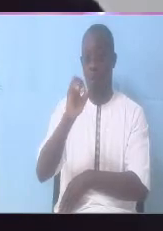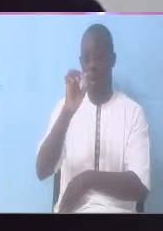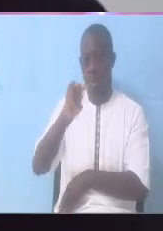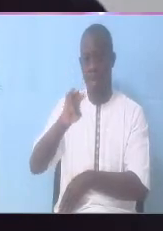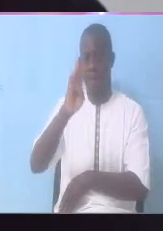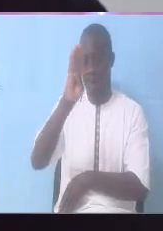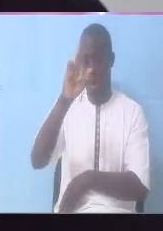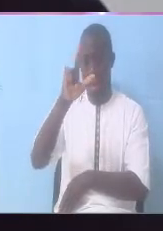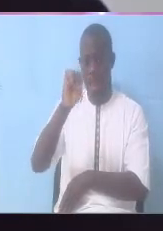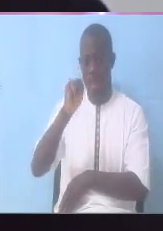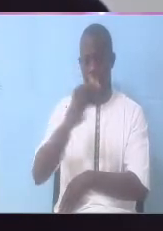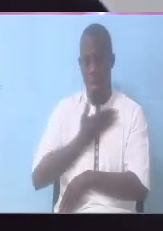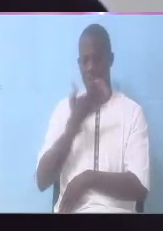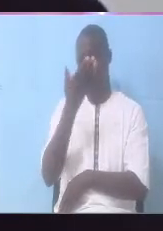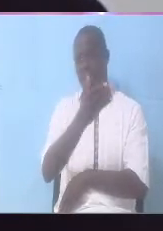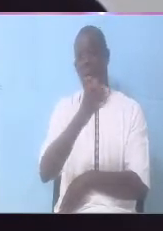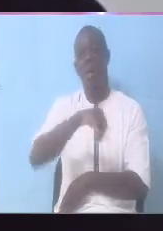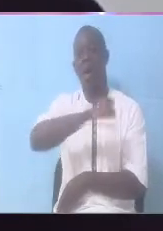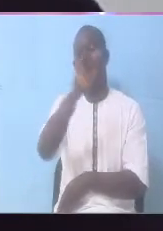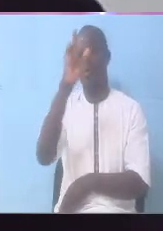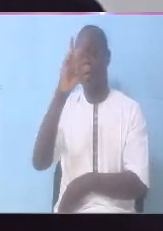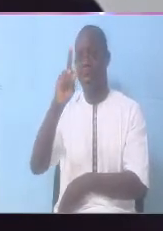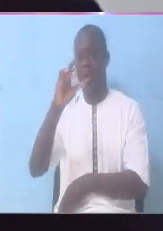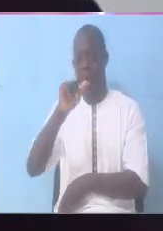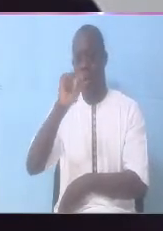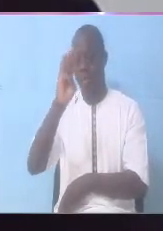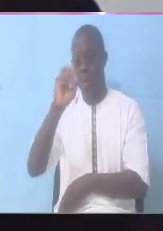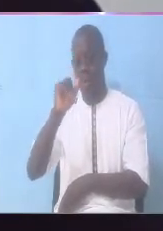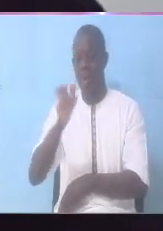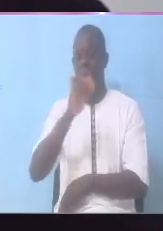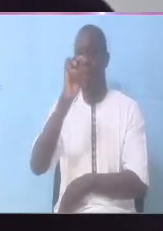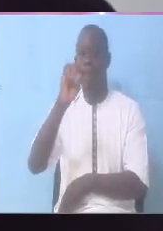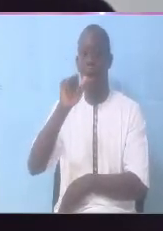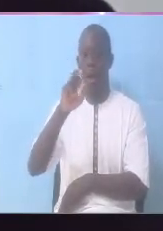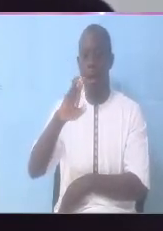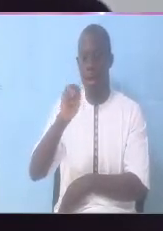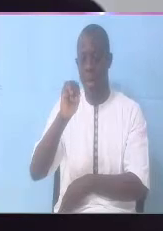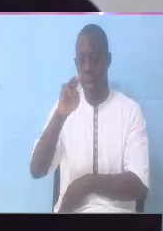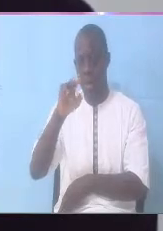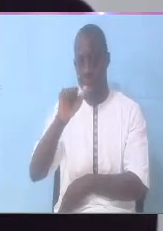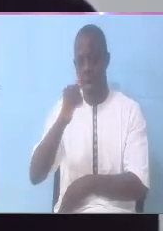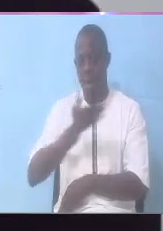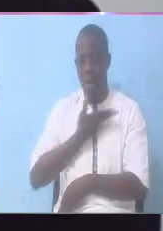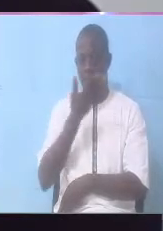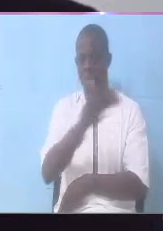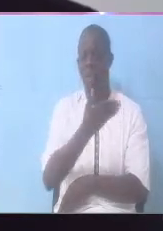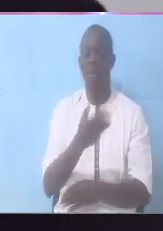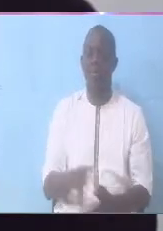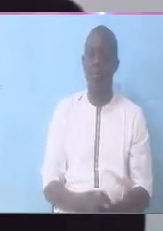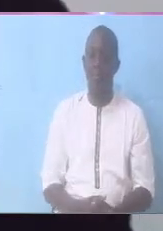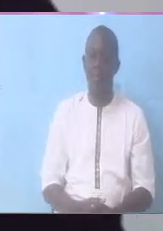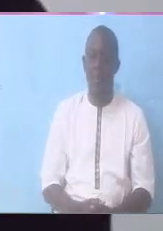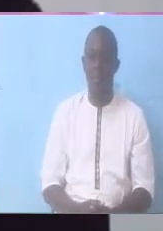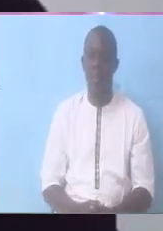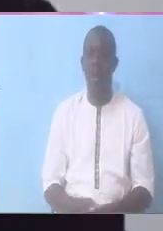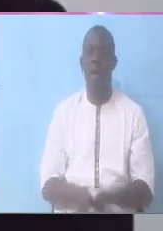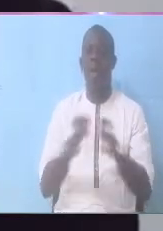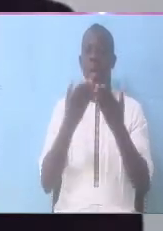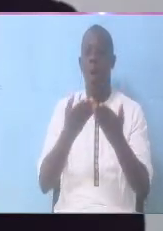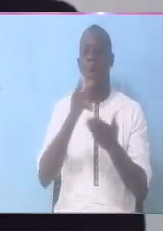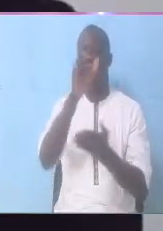So what happened was, like, according to what they were all there, what Daba got information. So instead of telling Jammeh, he told Tumbul